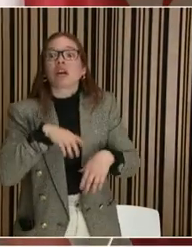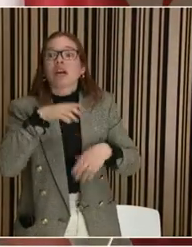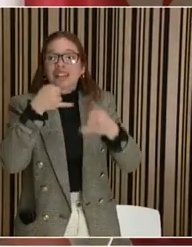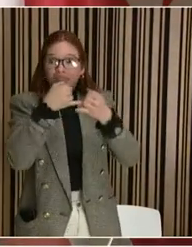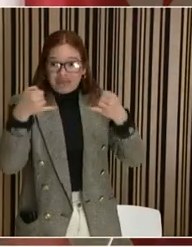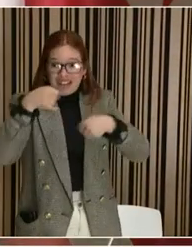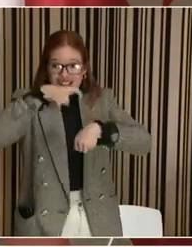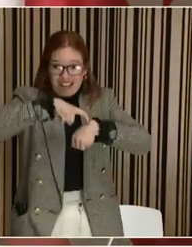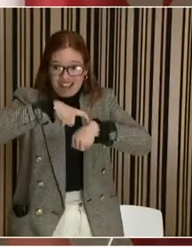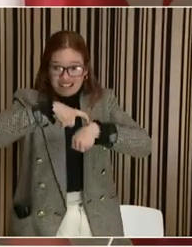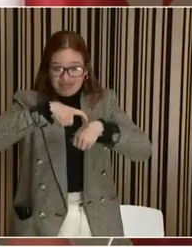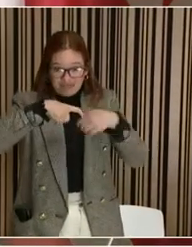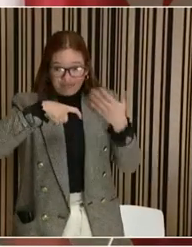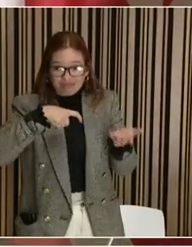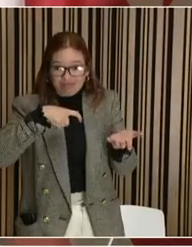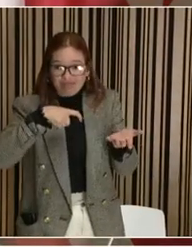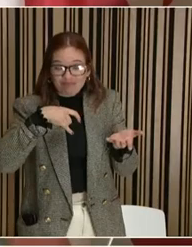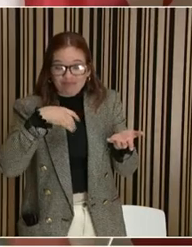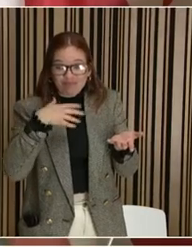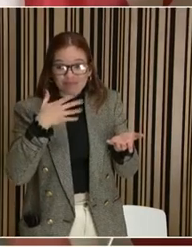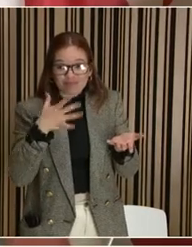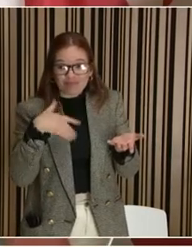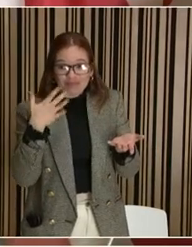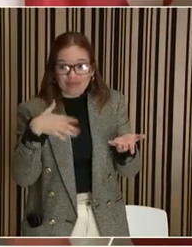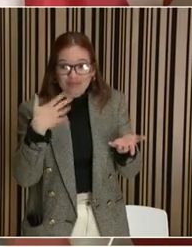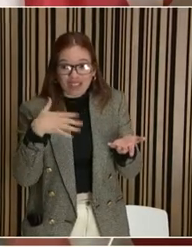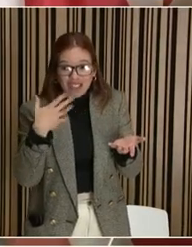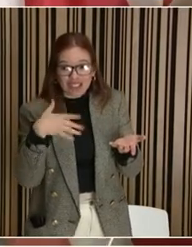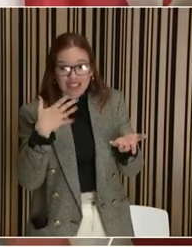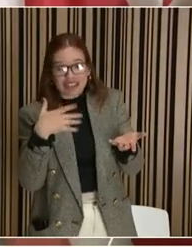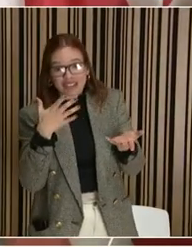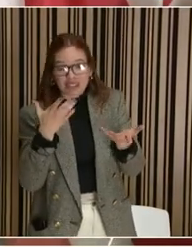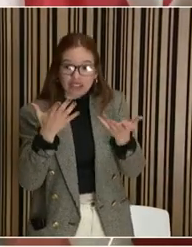when the mayor was noticed on the 8th,